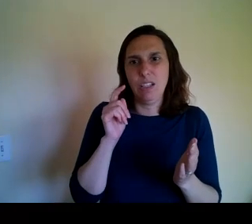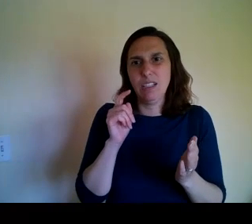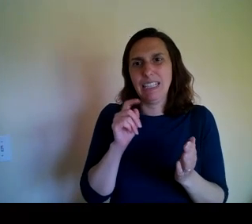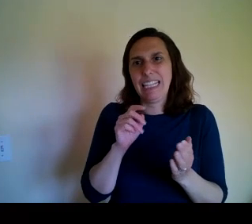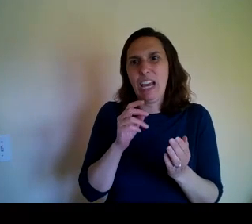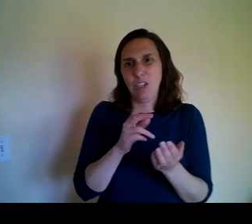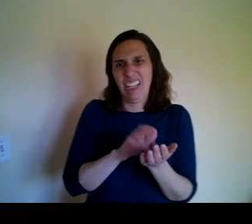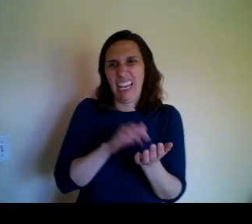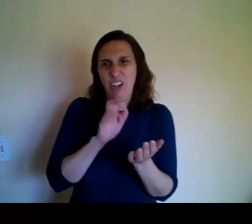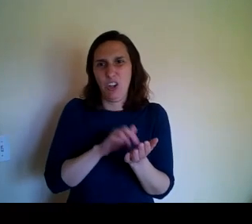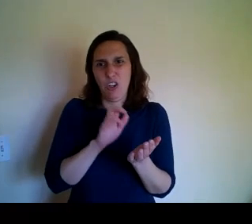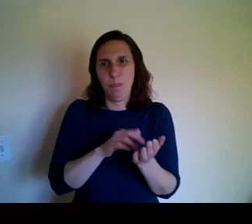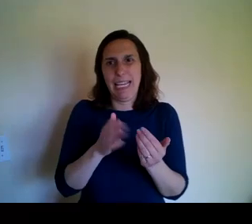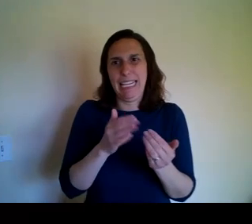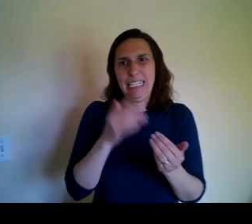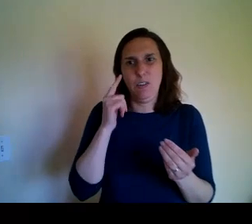log,